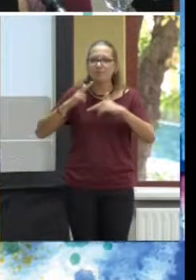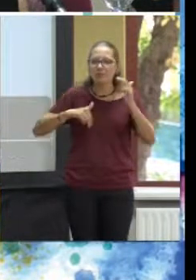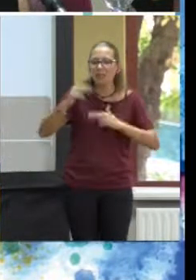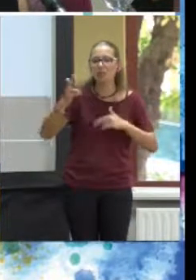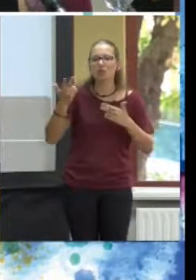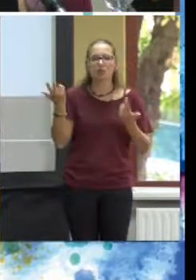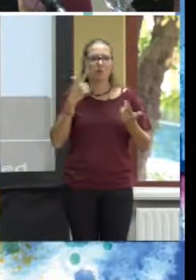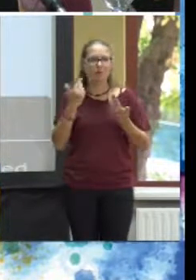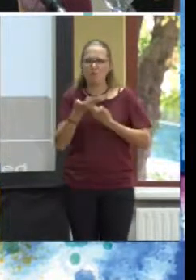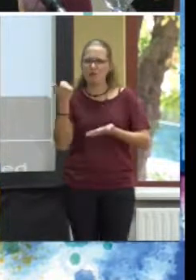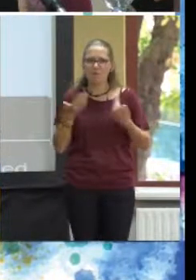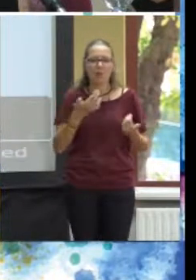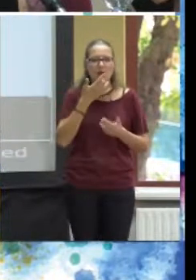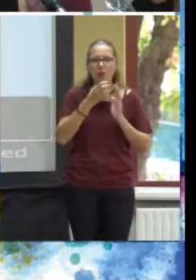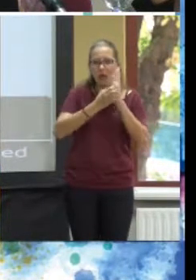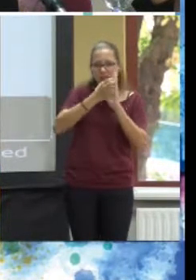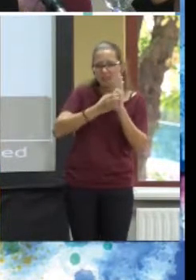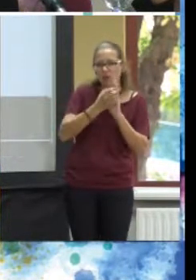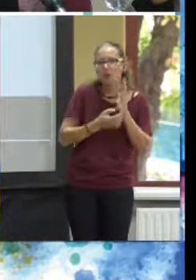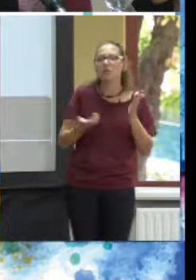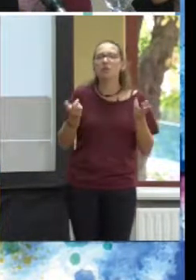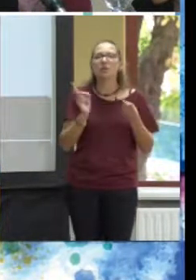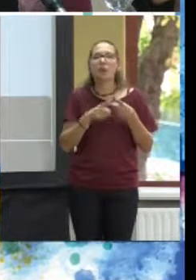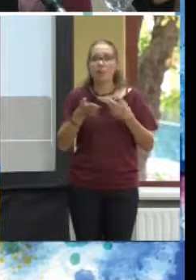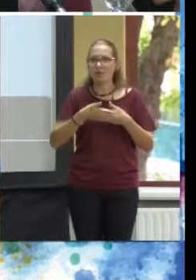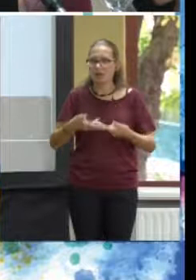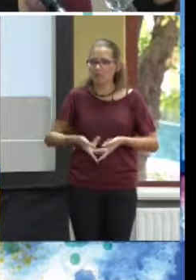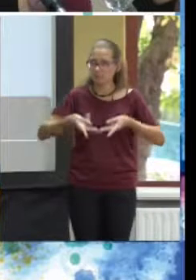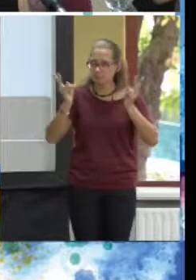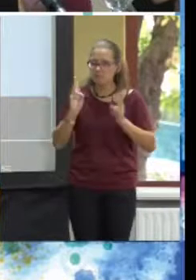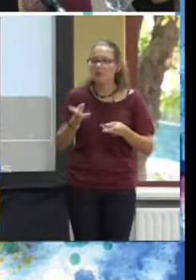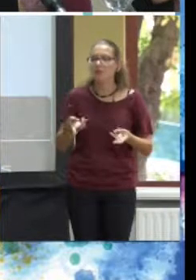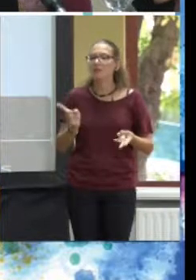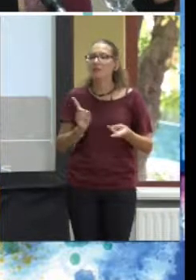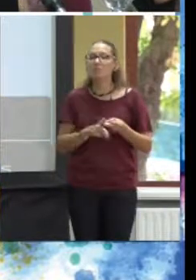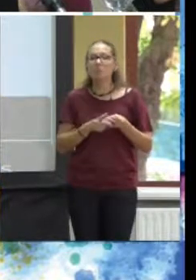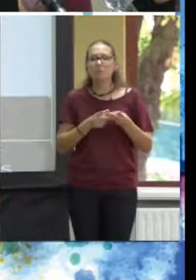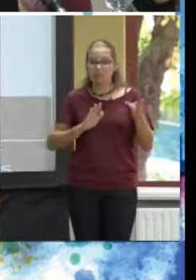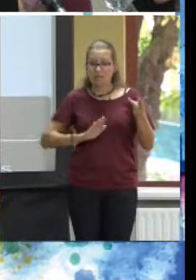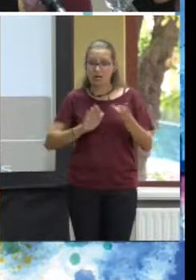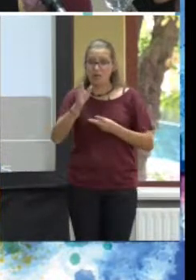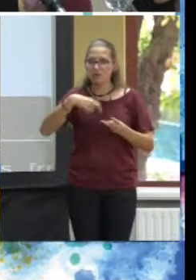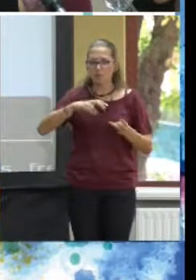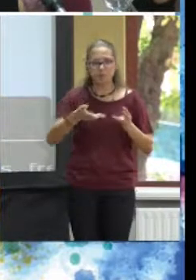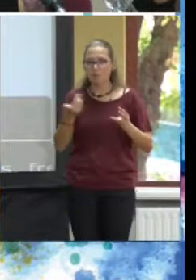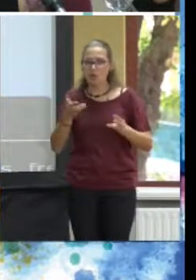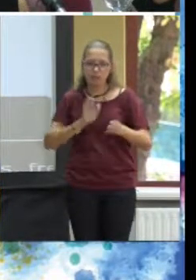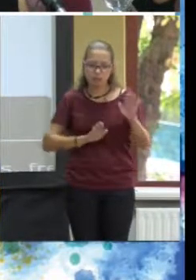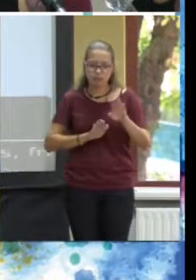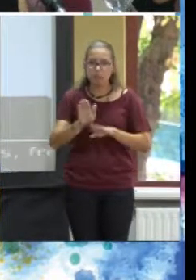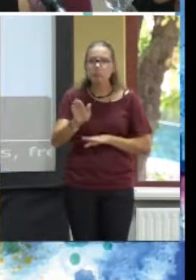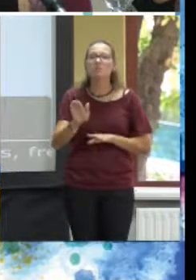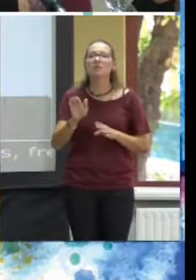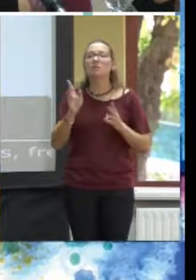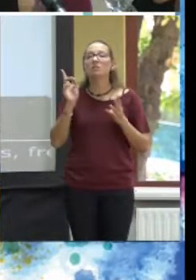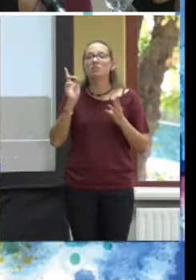up ramps, elevators, free access doors, and in many spaces that